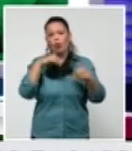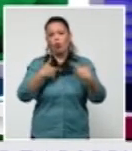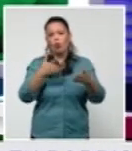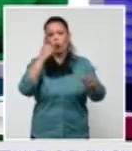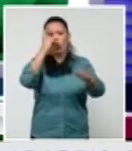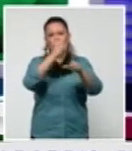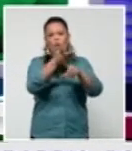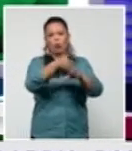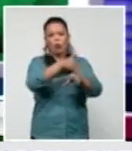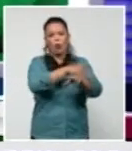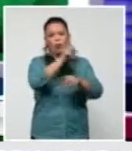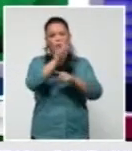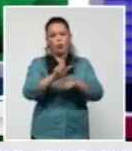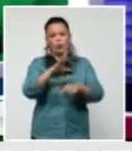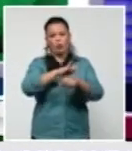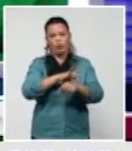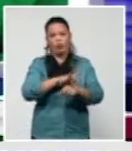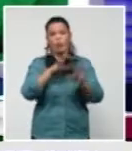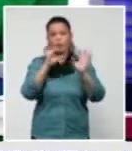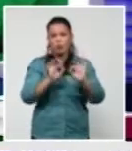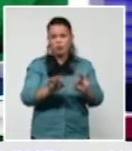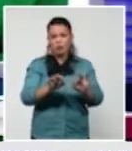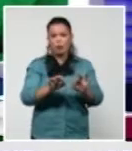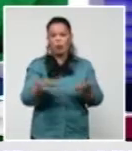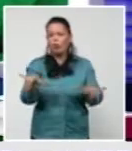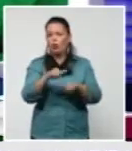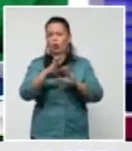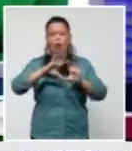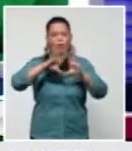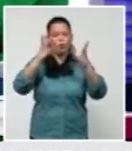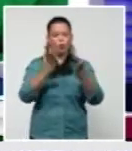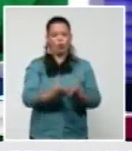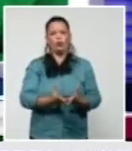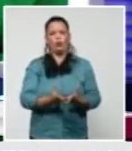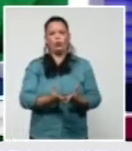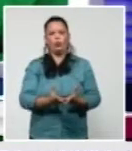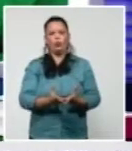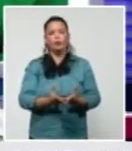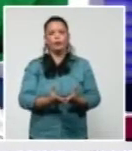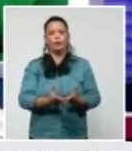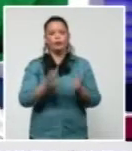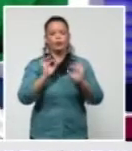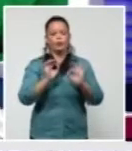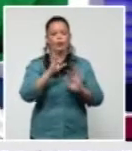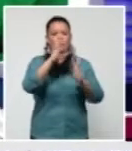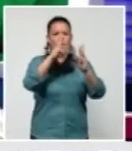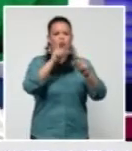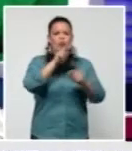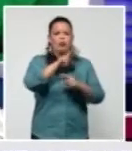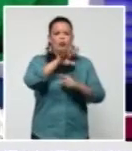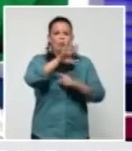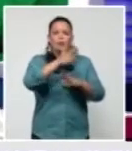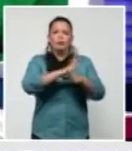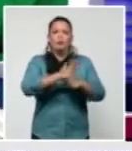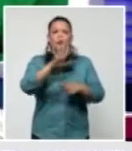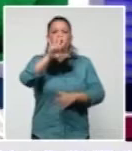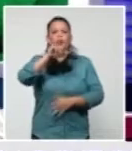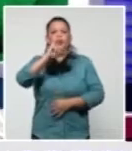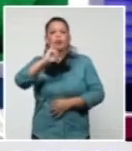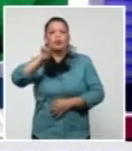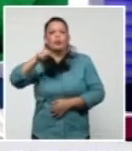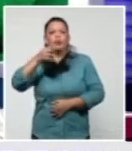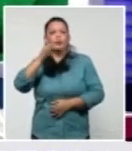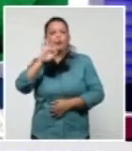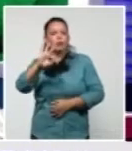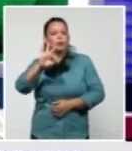yesterday in the country are between 20 and 39 years of age. 20 are between 40 and 59, and 6